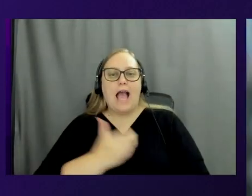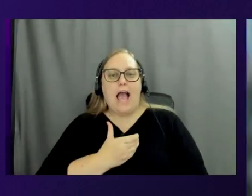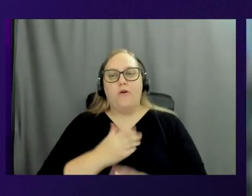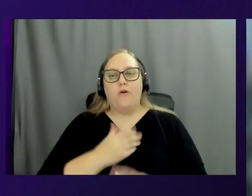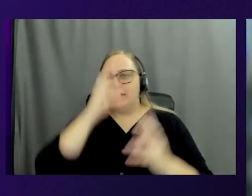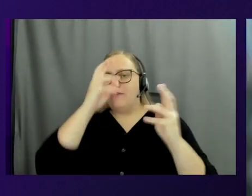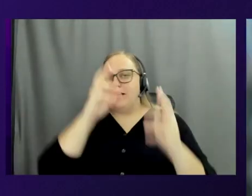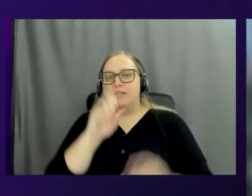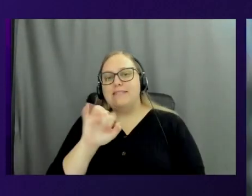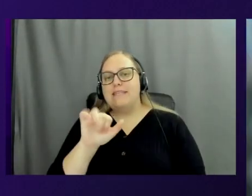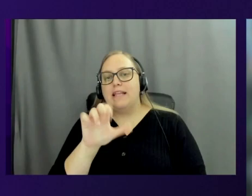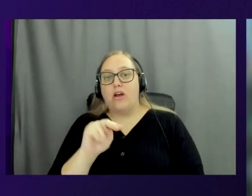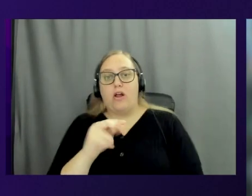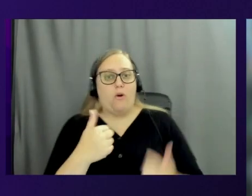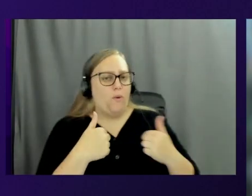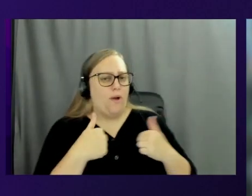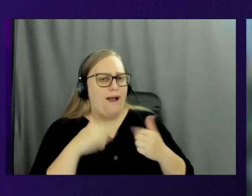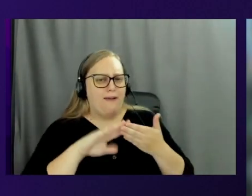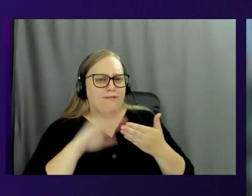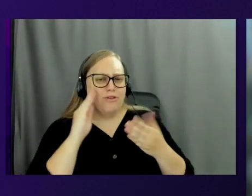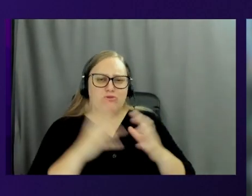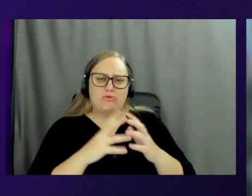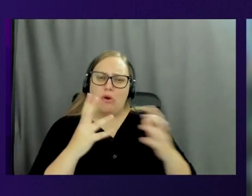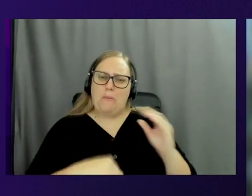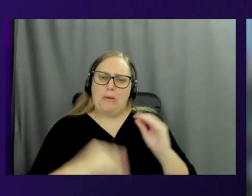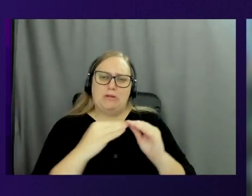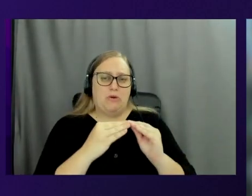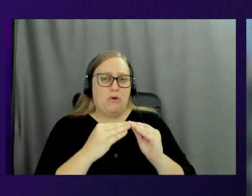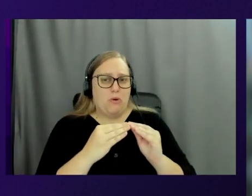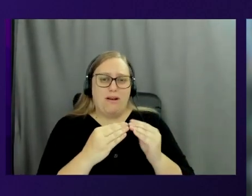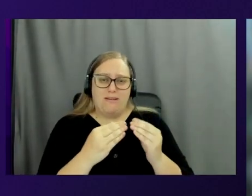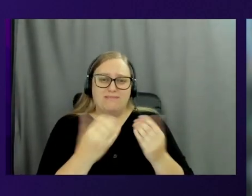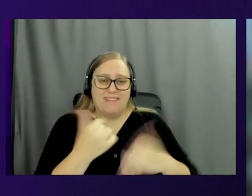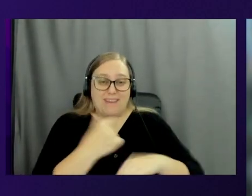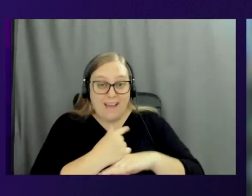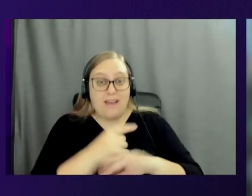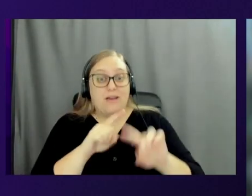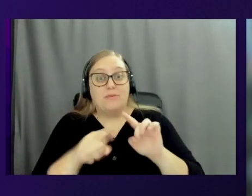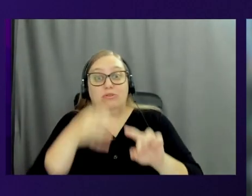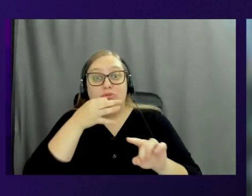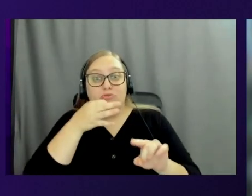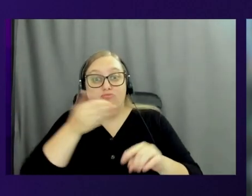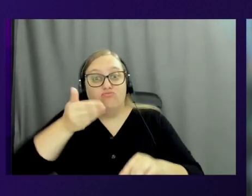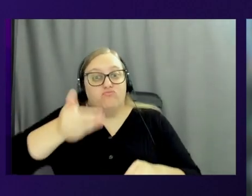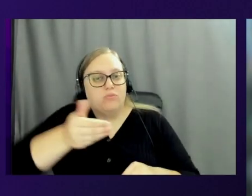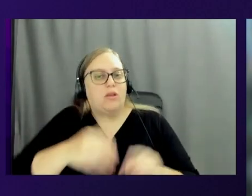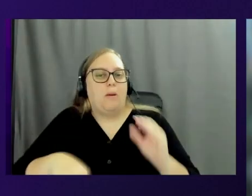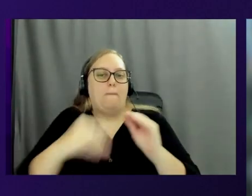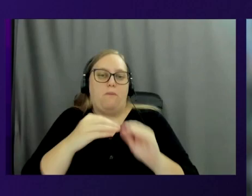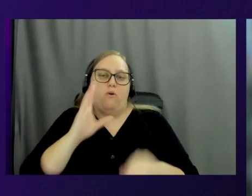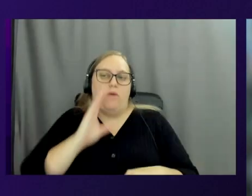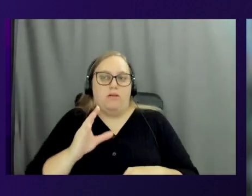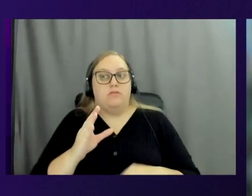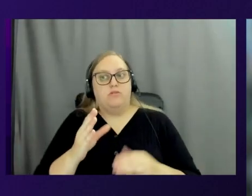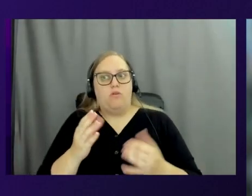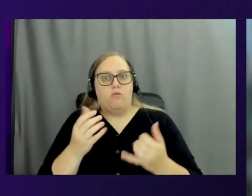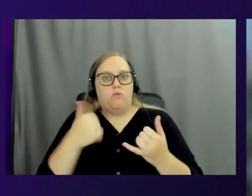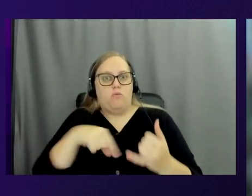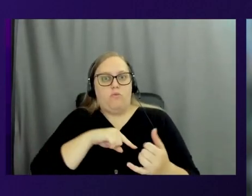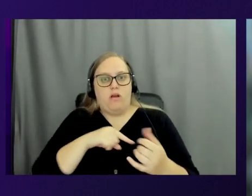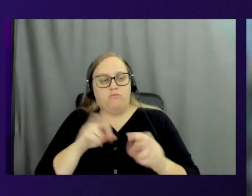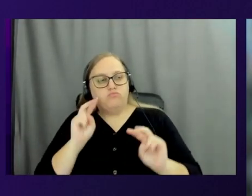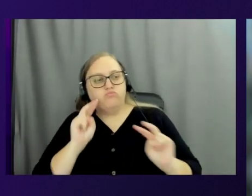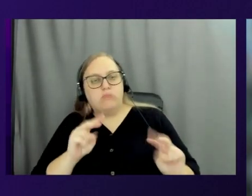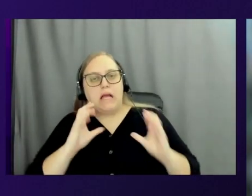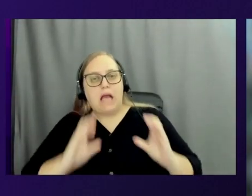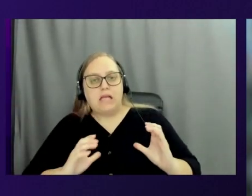there's always so much more. Today, we talked about the history of our silicon innovation and shared how customers and partners have taken advantage of many of those